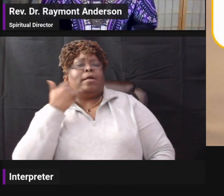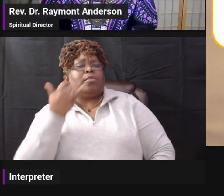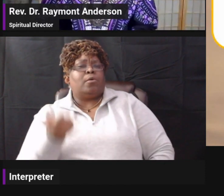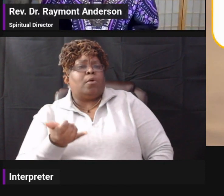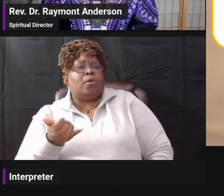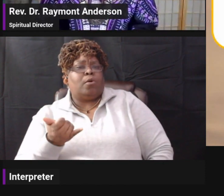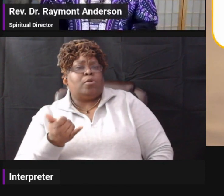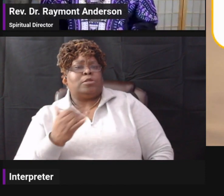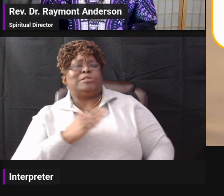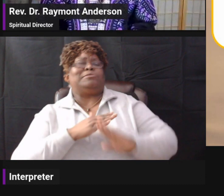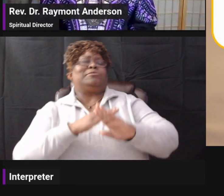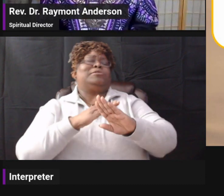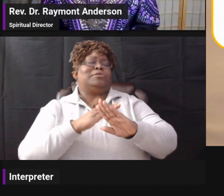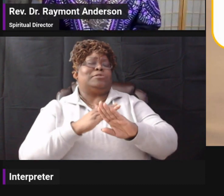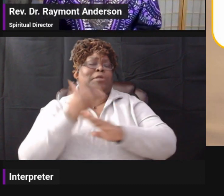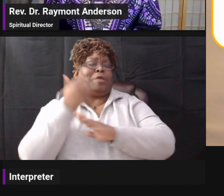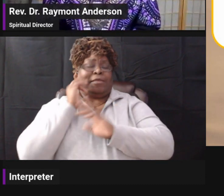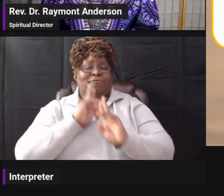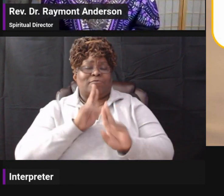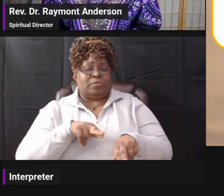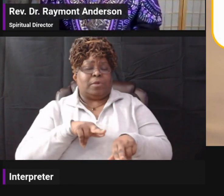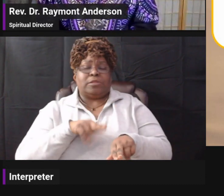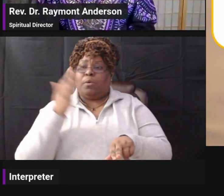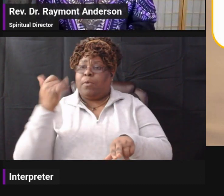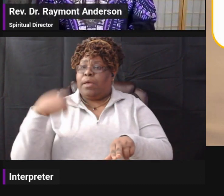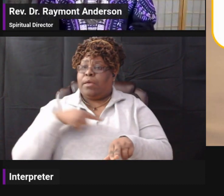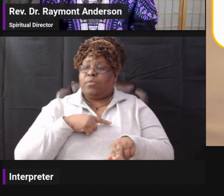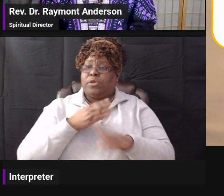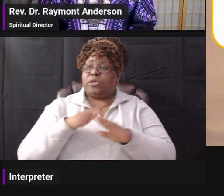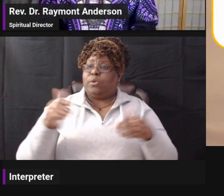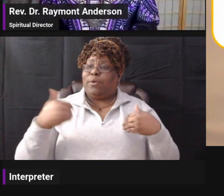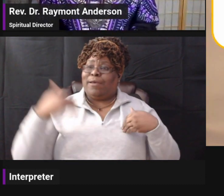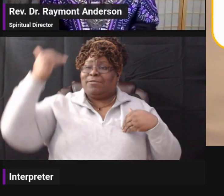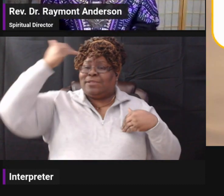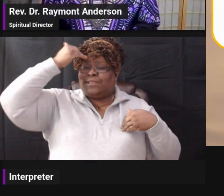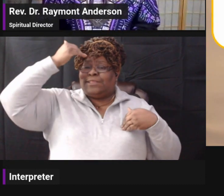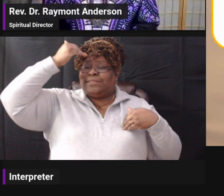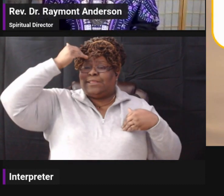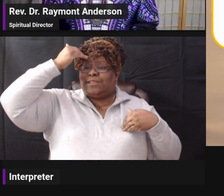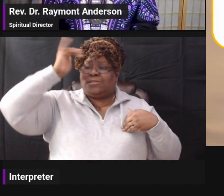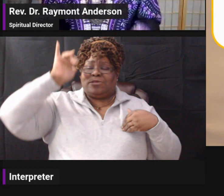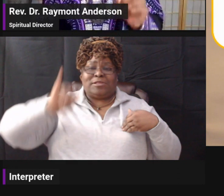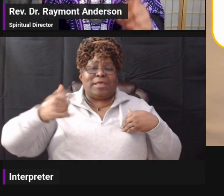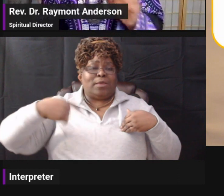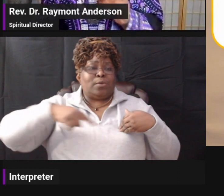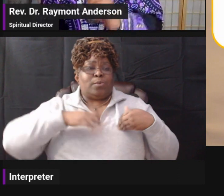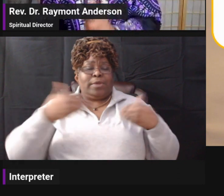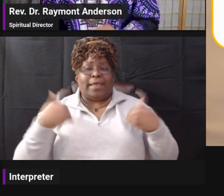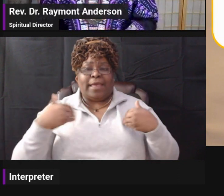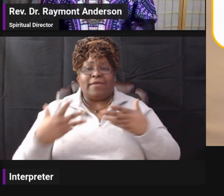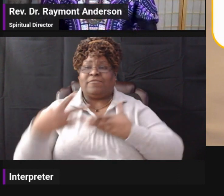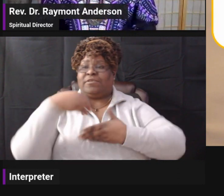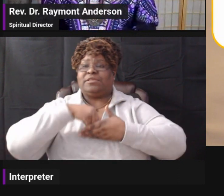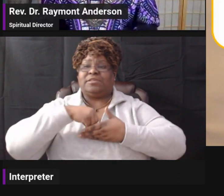because the call is often resisted, if answered at all, because we lack the awareness of that which